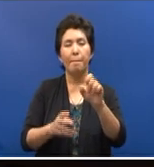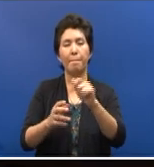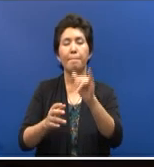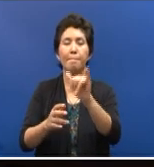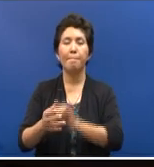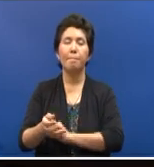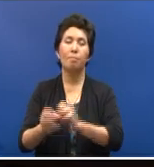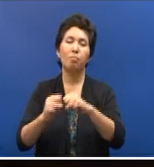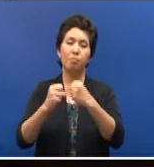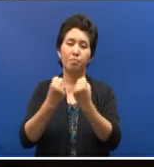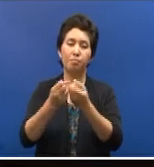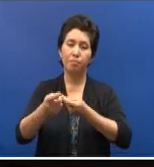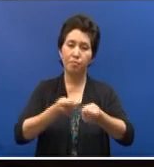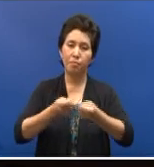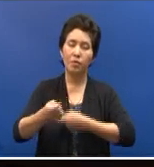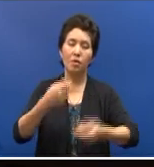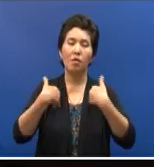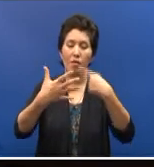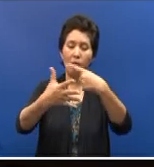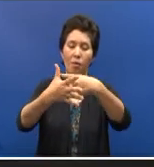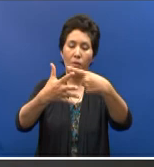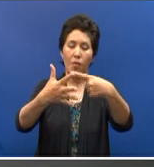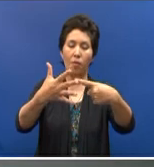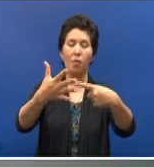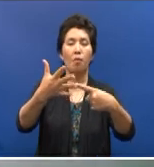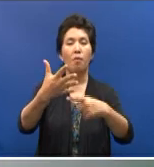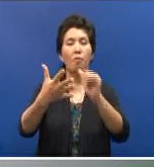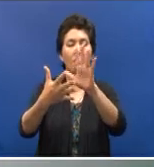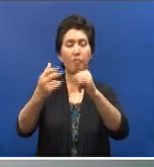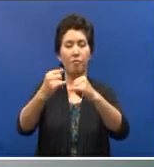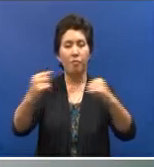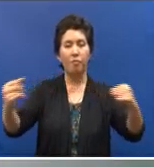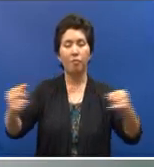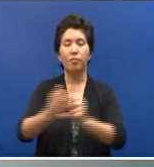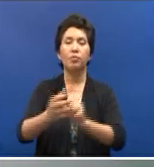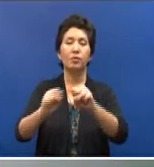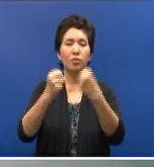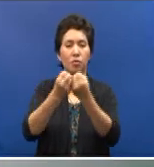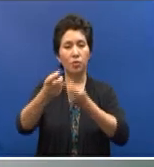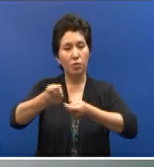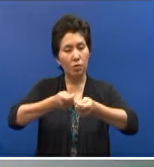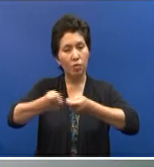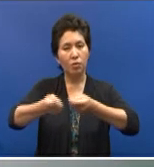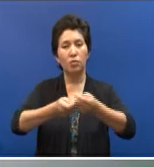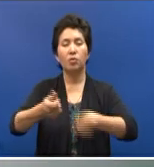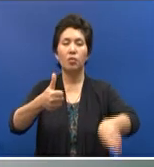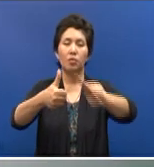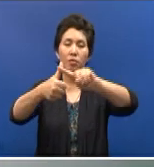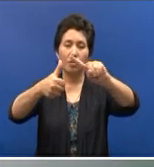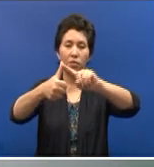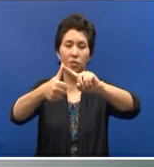so basically there are 5 types of formal means of social control. The first one